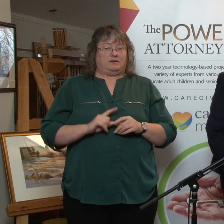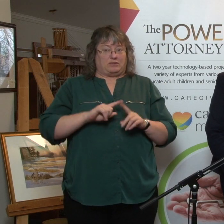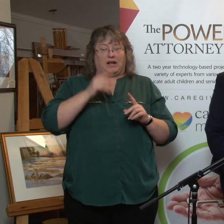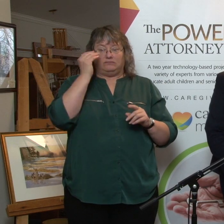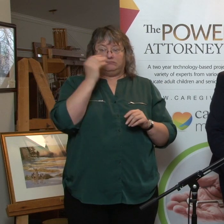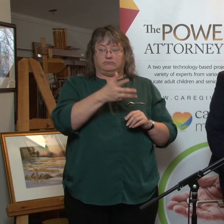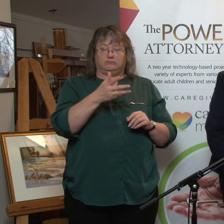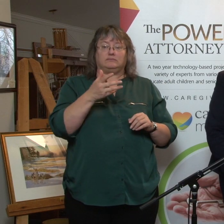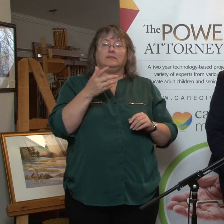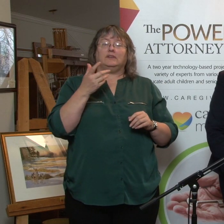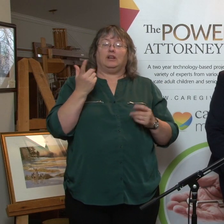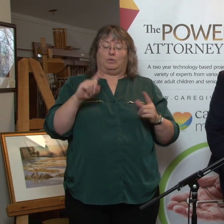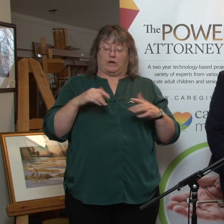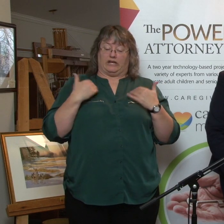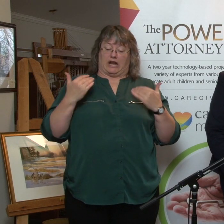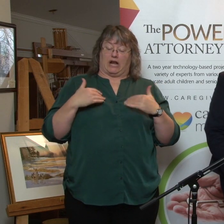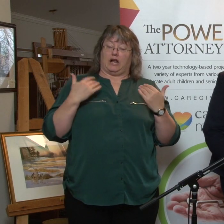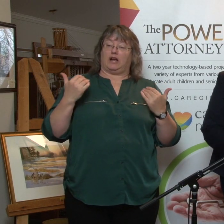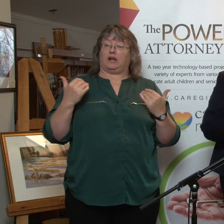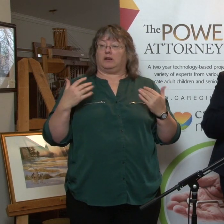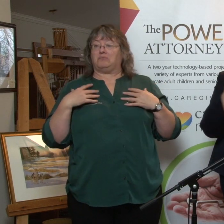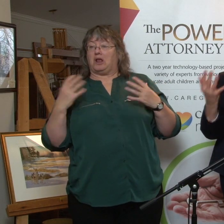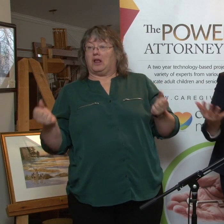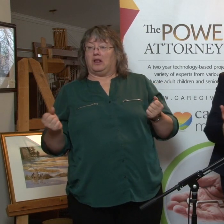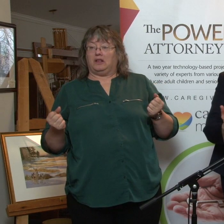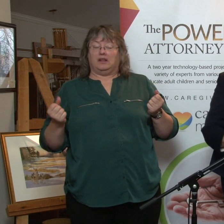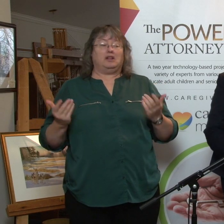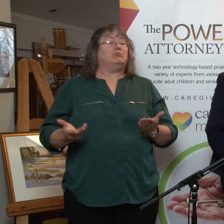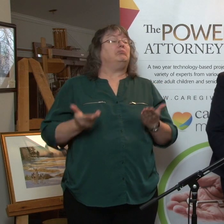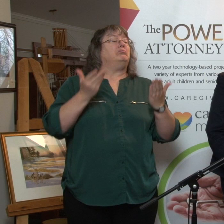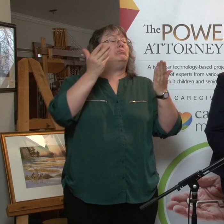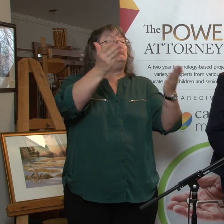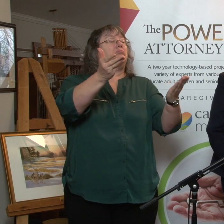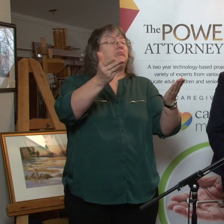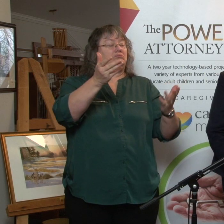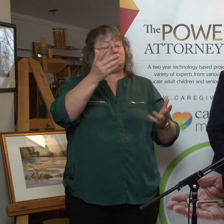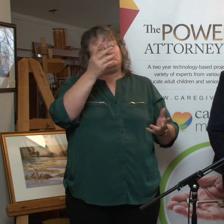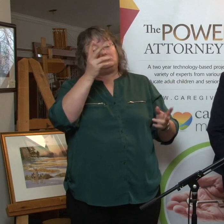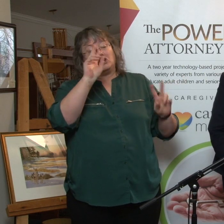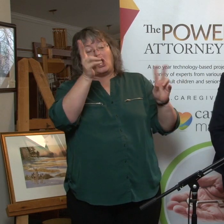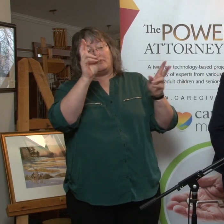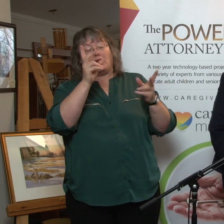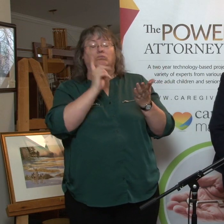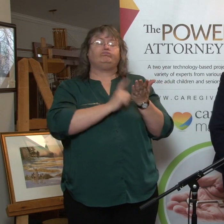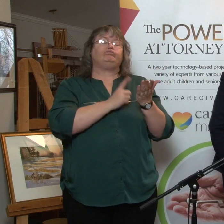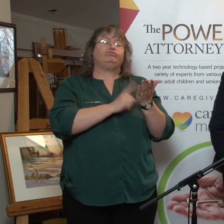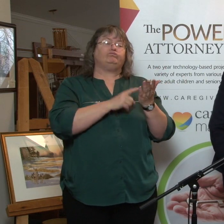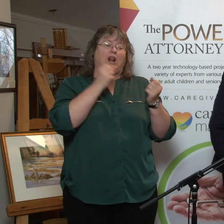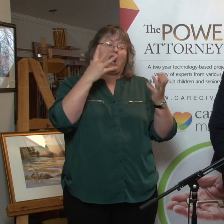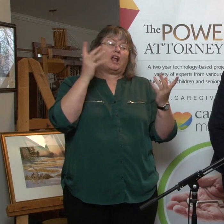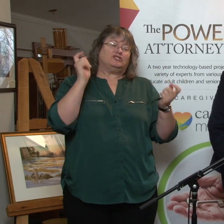when people are young and well, you sort of bring it up as a topic and you say, you know, lots